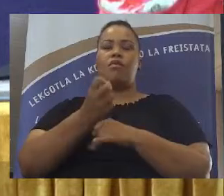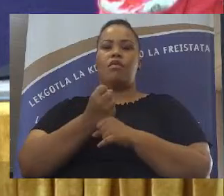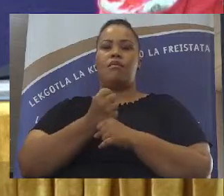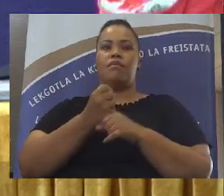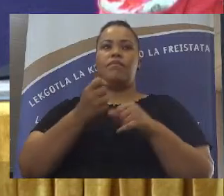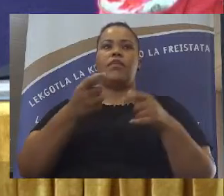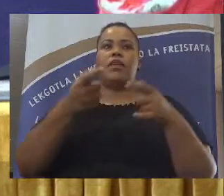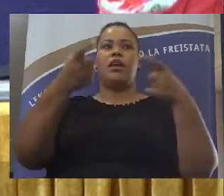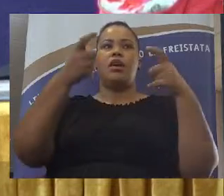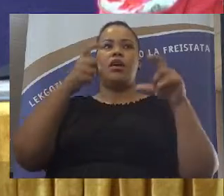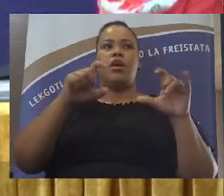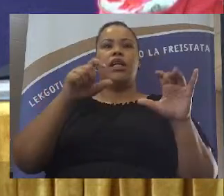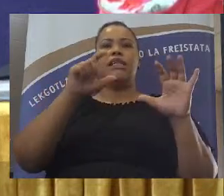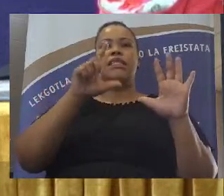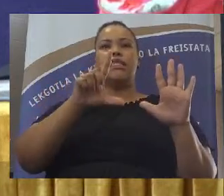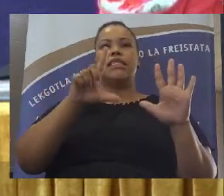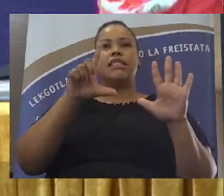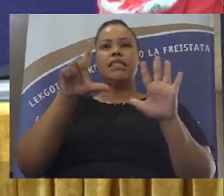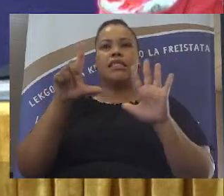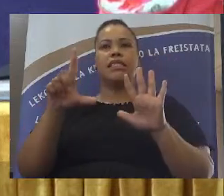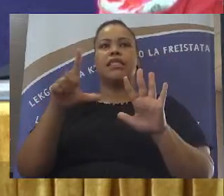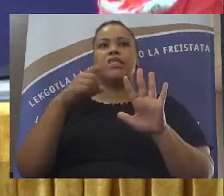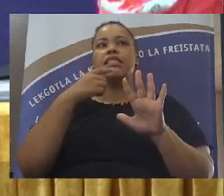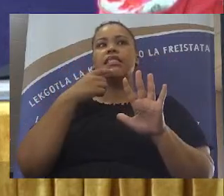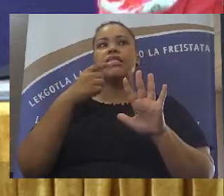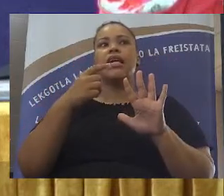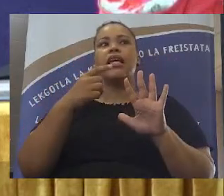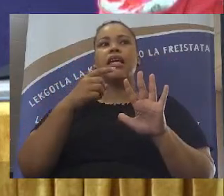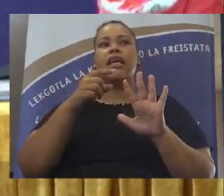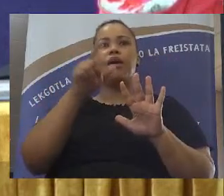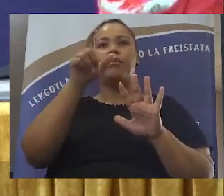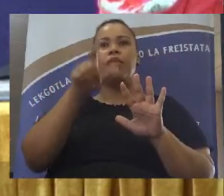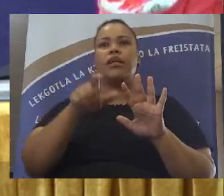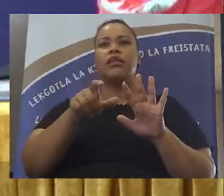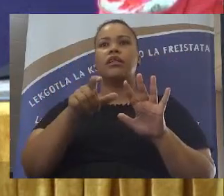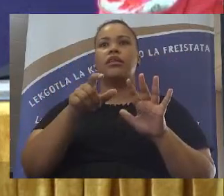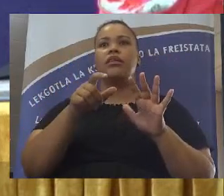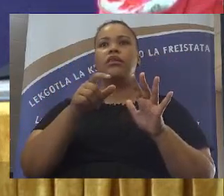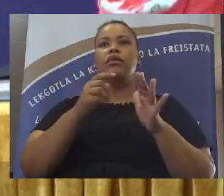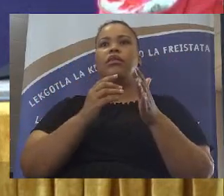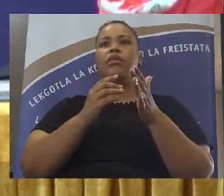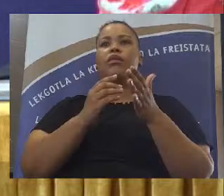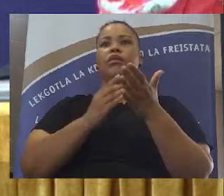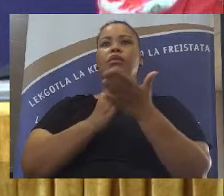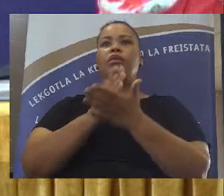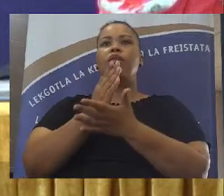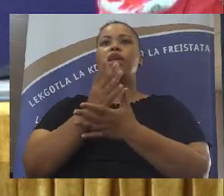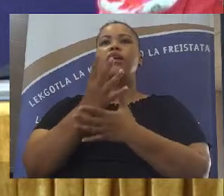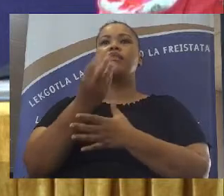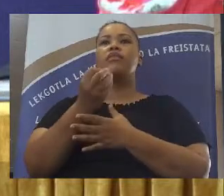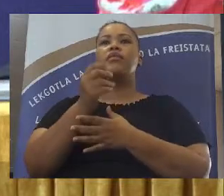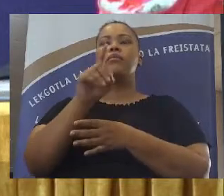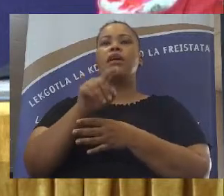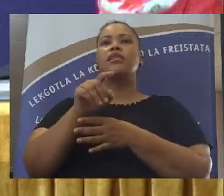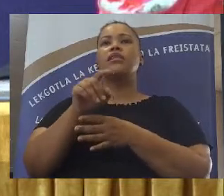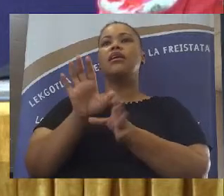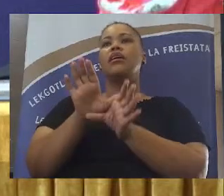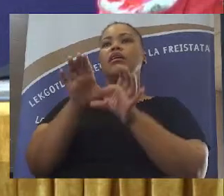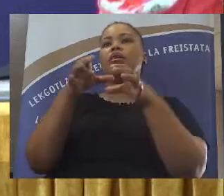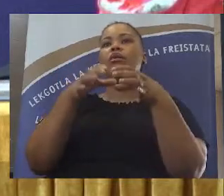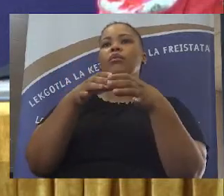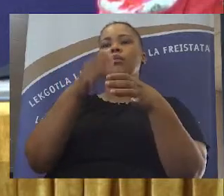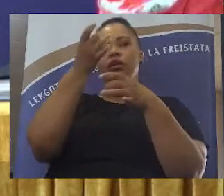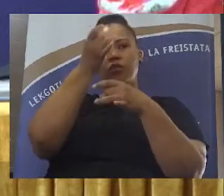Clause 77 of this bill provides that a holder of a petroleum right must notify the Petroleum Agency of